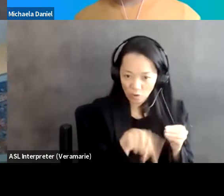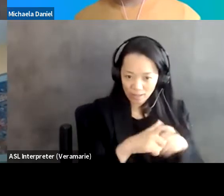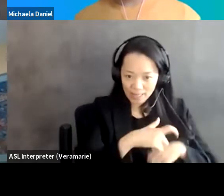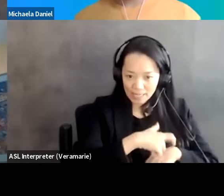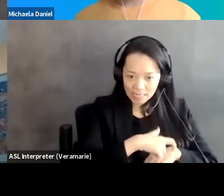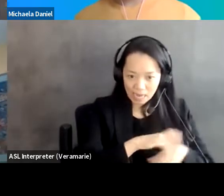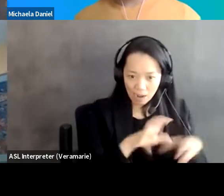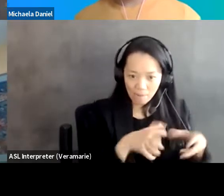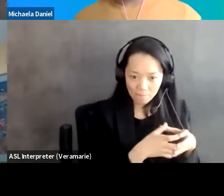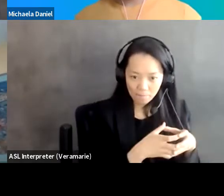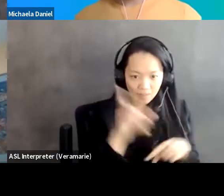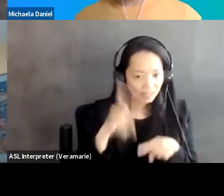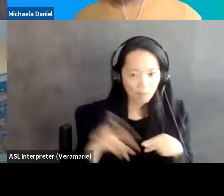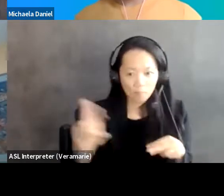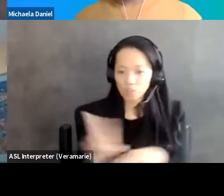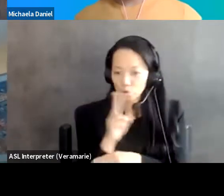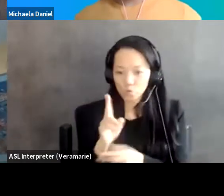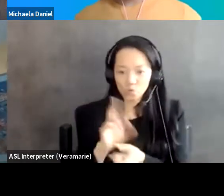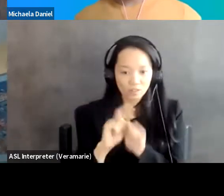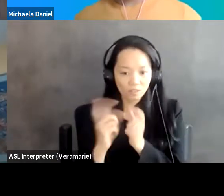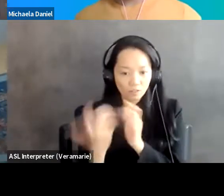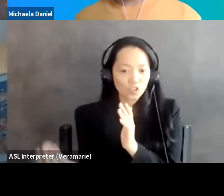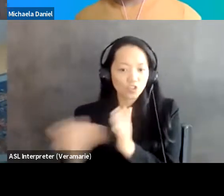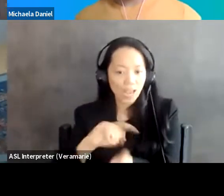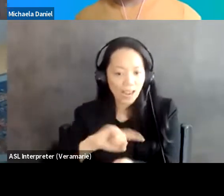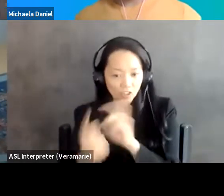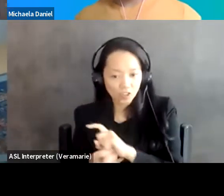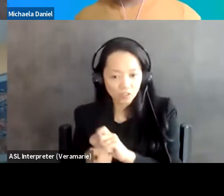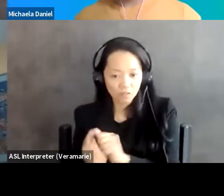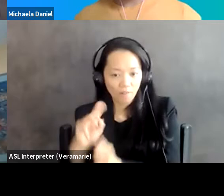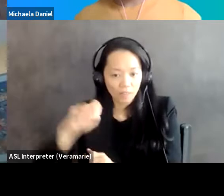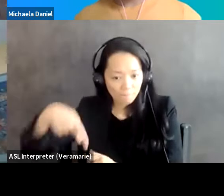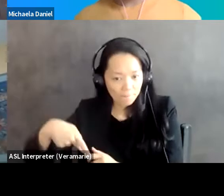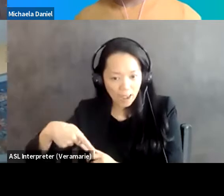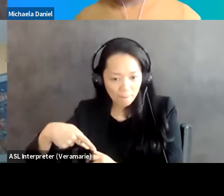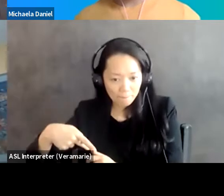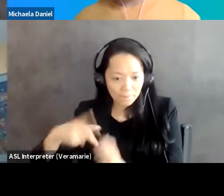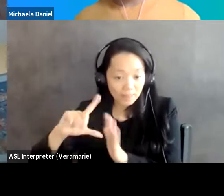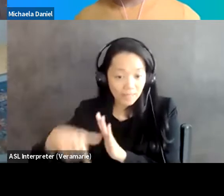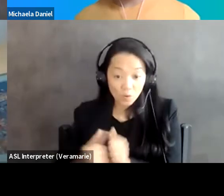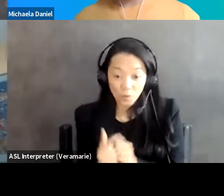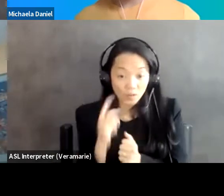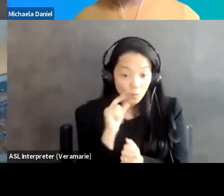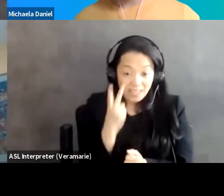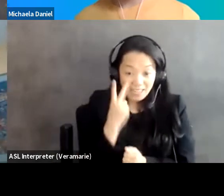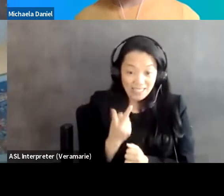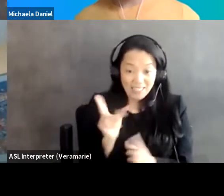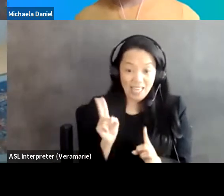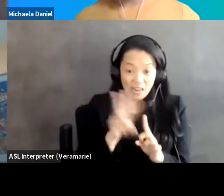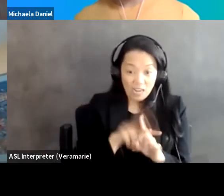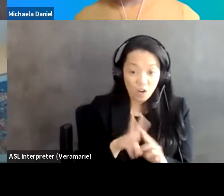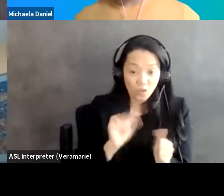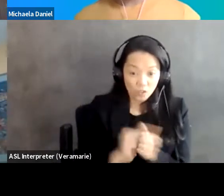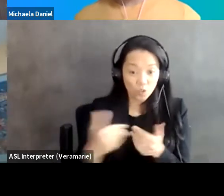2021 remap. So we won't see that reallocation in the next remap, but in 2031